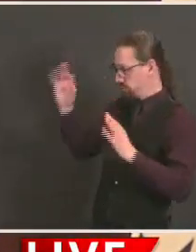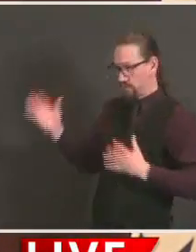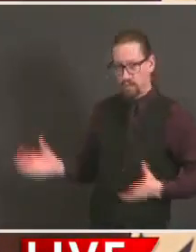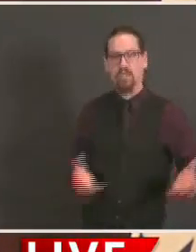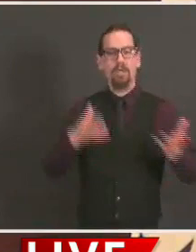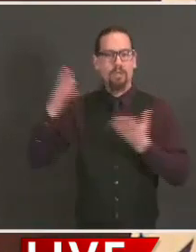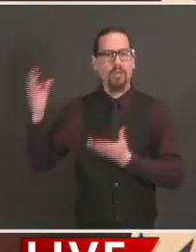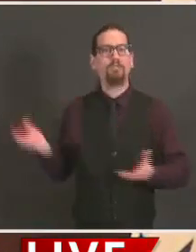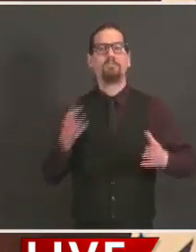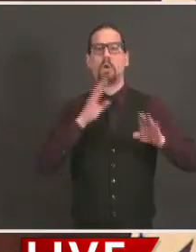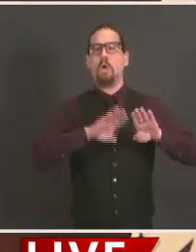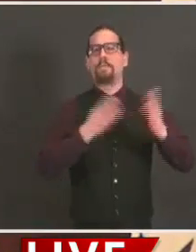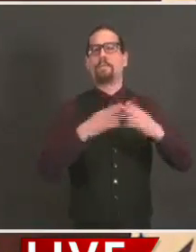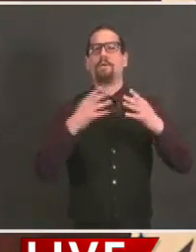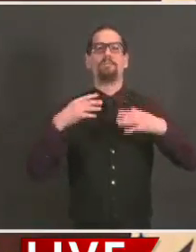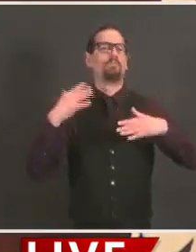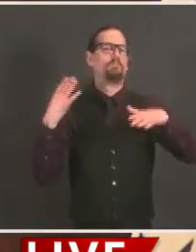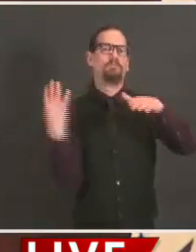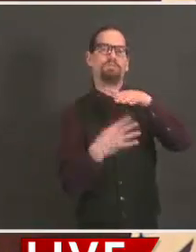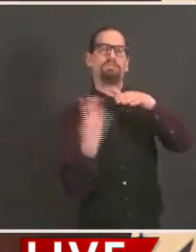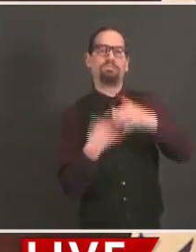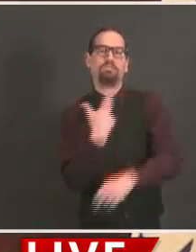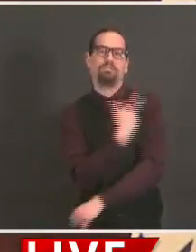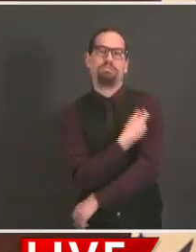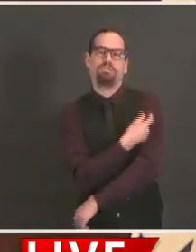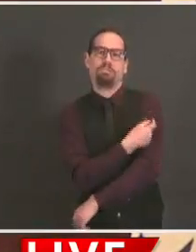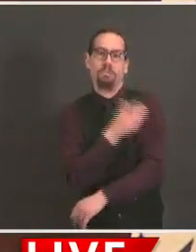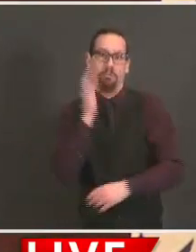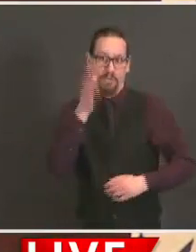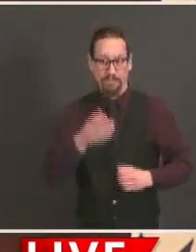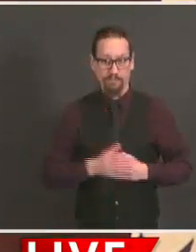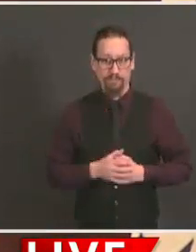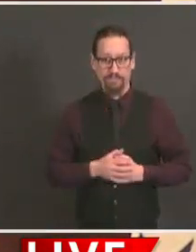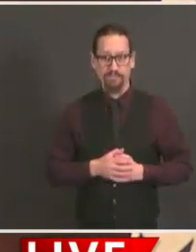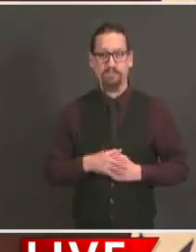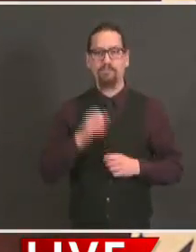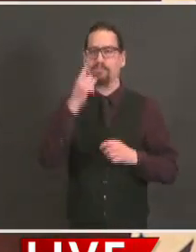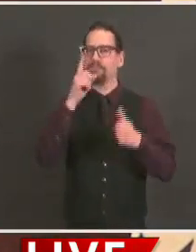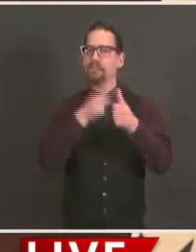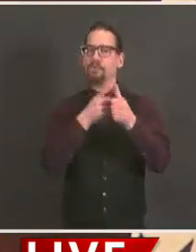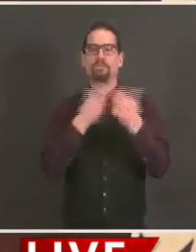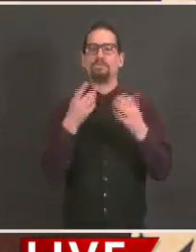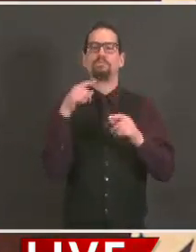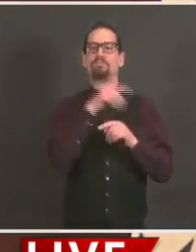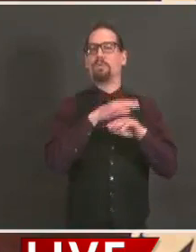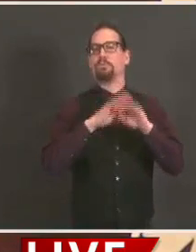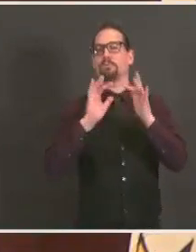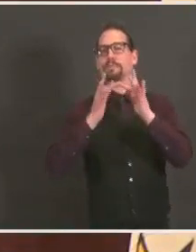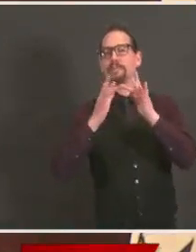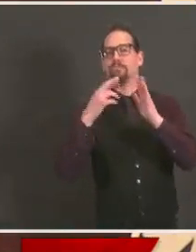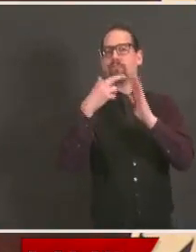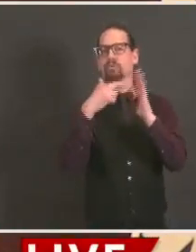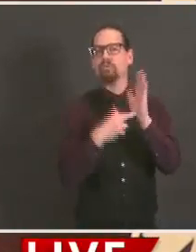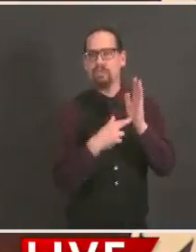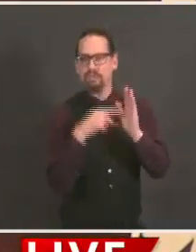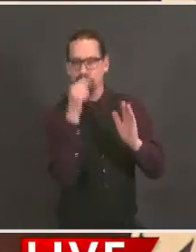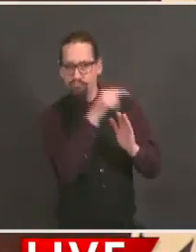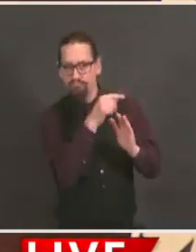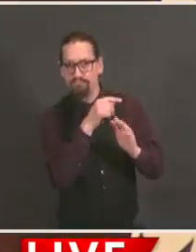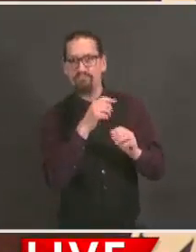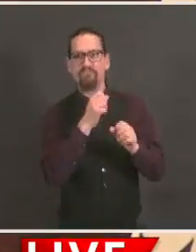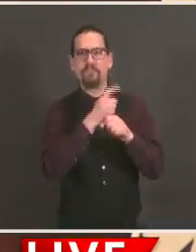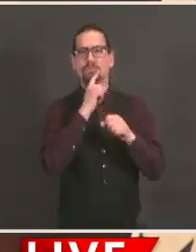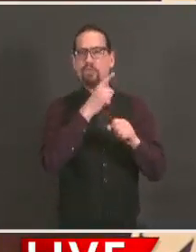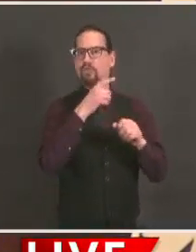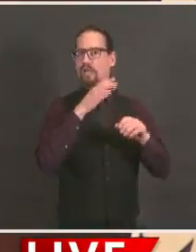start registering for clinics through the statewide approach closer to the middle of the month. This will be when